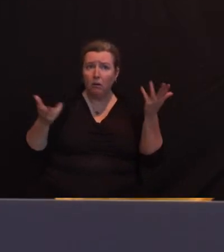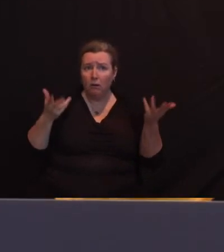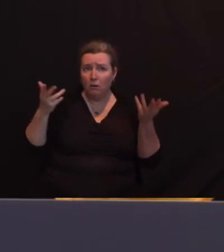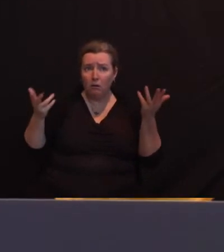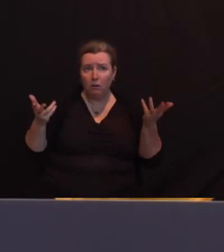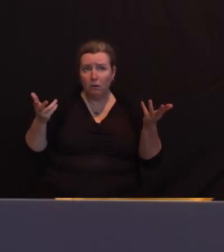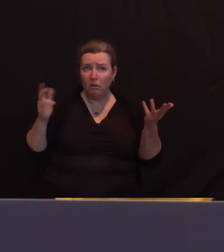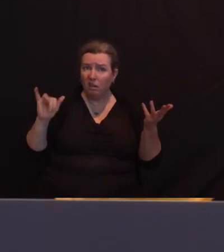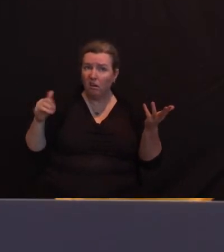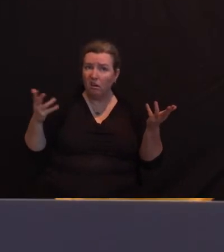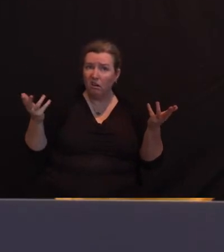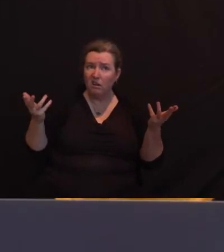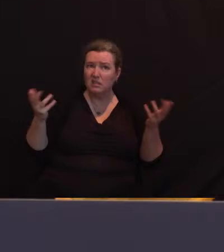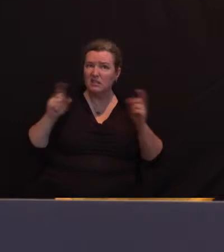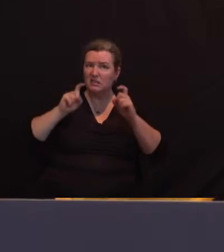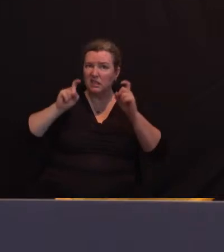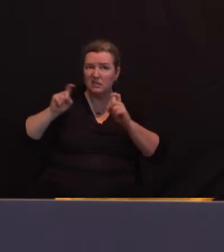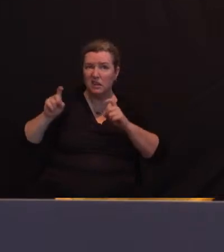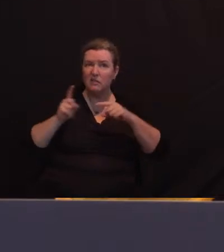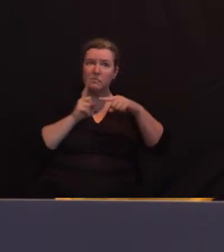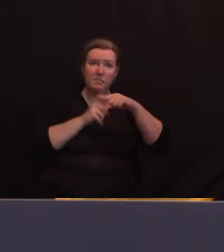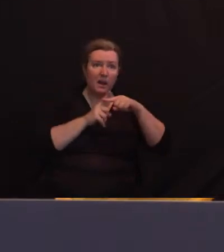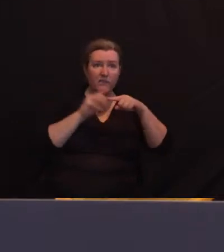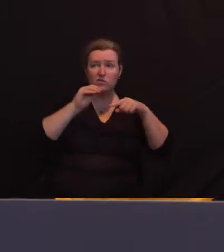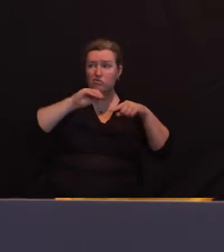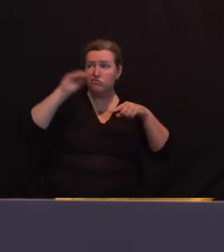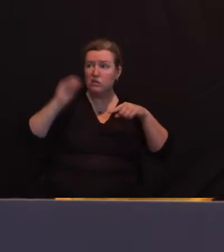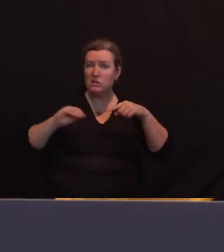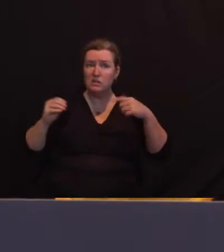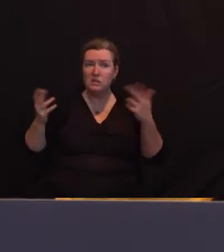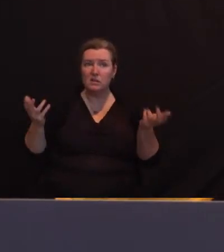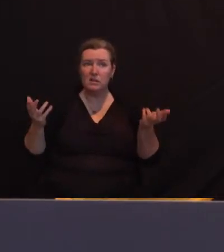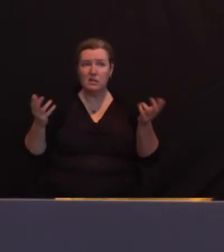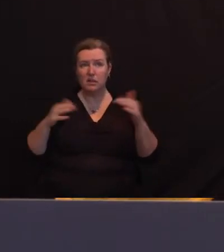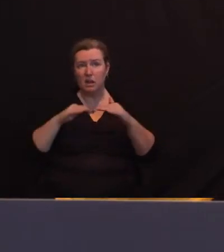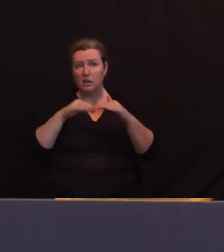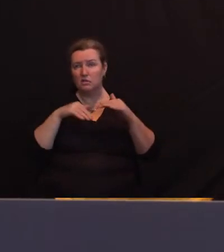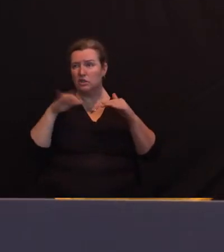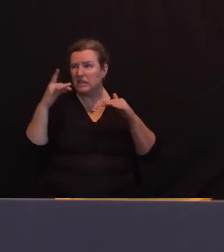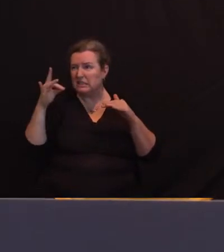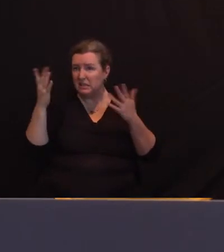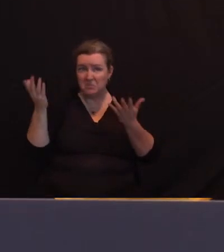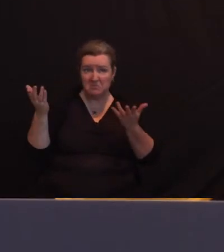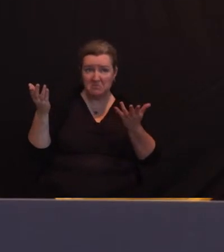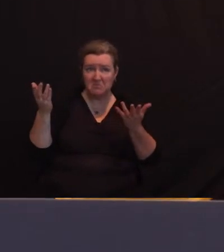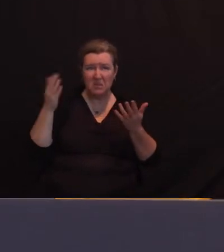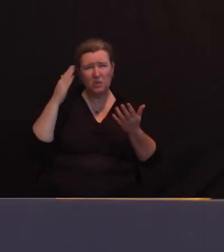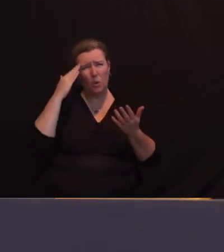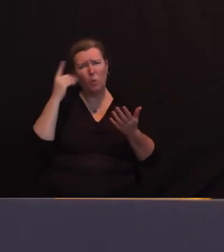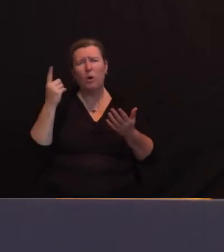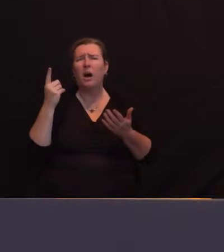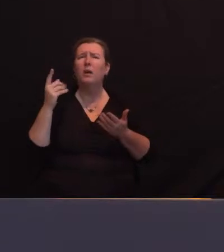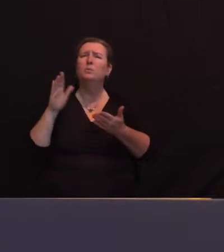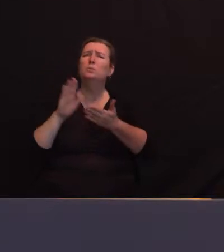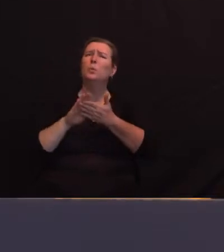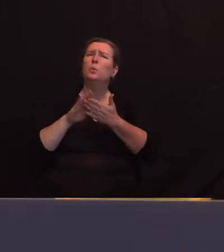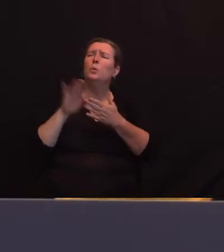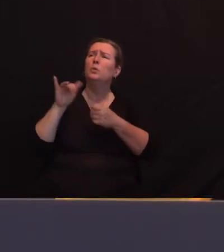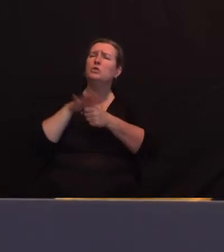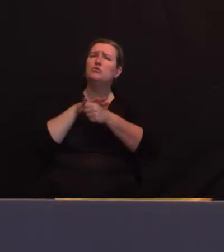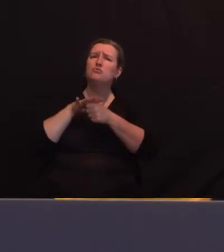going forward? And Governor, two things. Have you been aware that some school districts, maybe one actually in your backyard, is